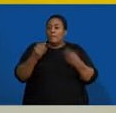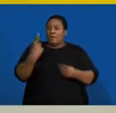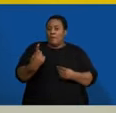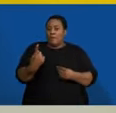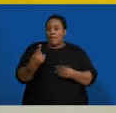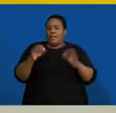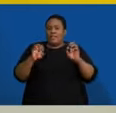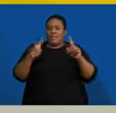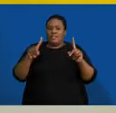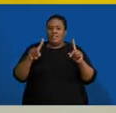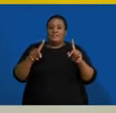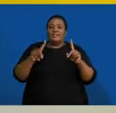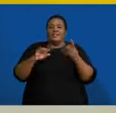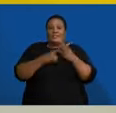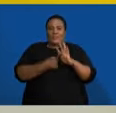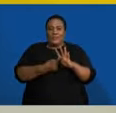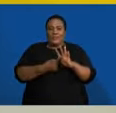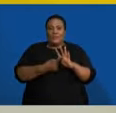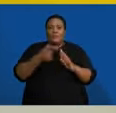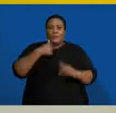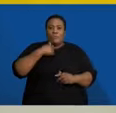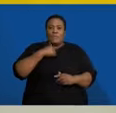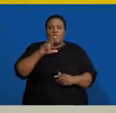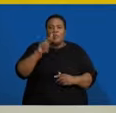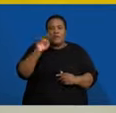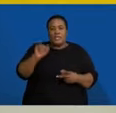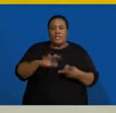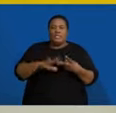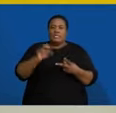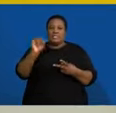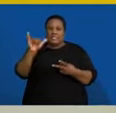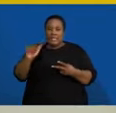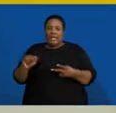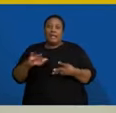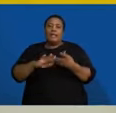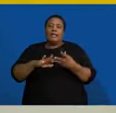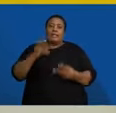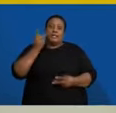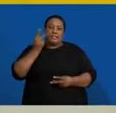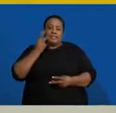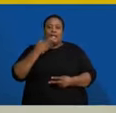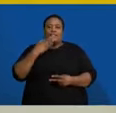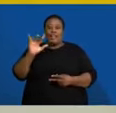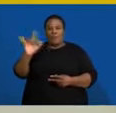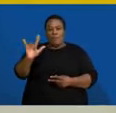channel, but from me, Looney, Sia, and Keta, it's a thank you and goodbye.